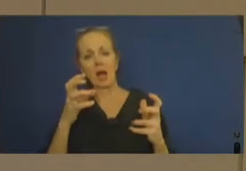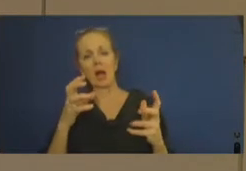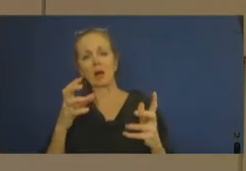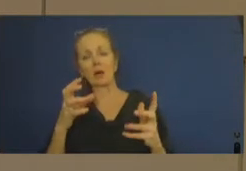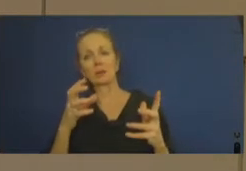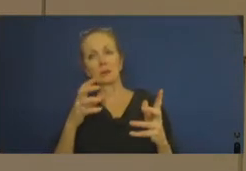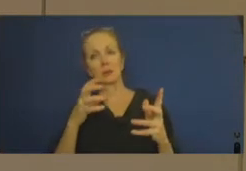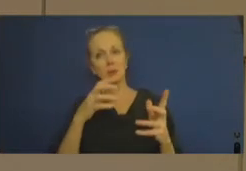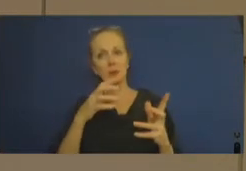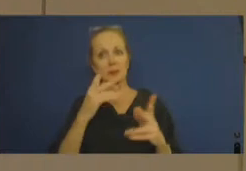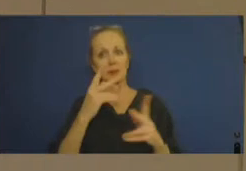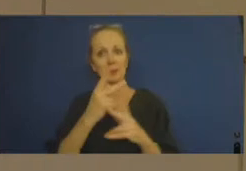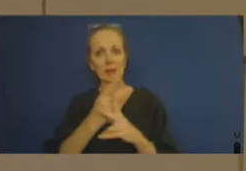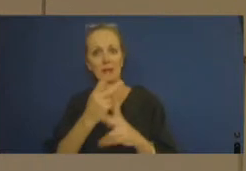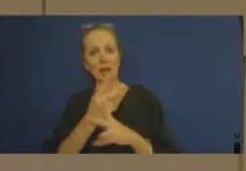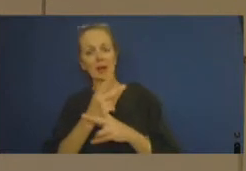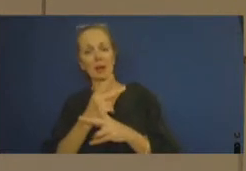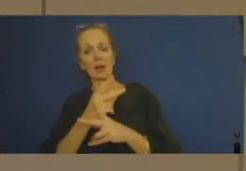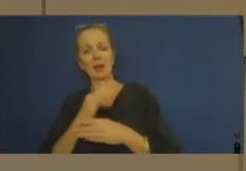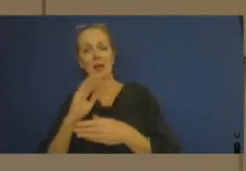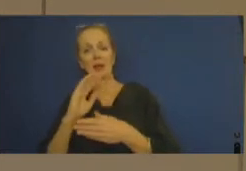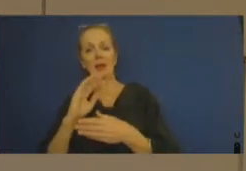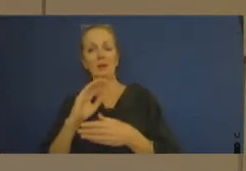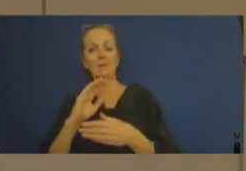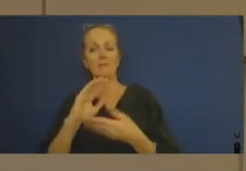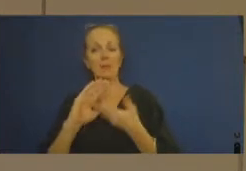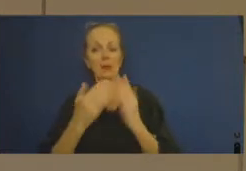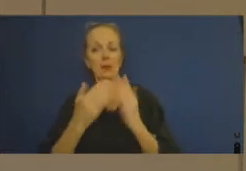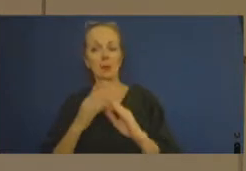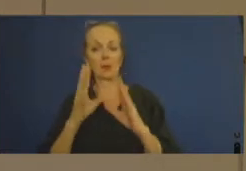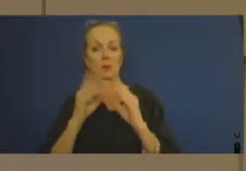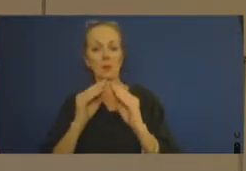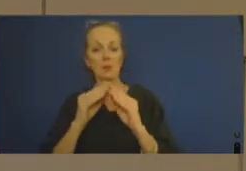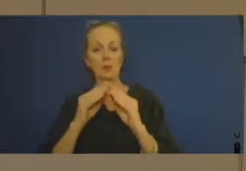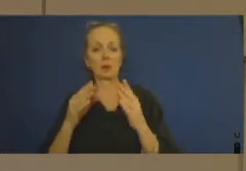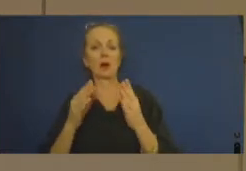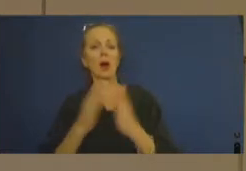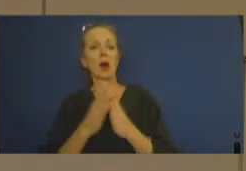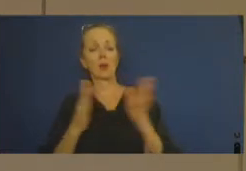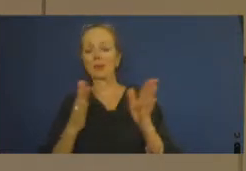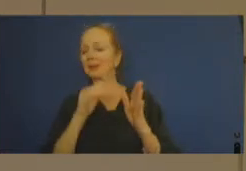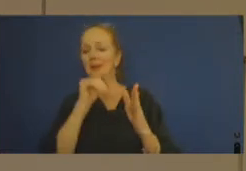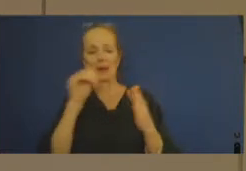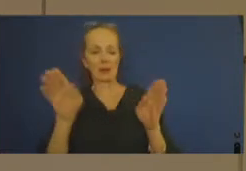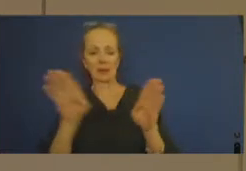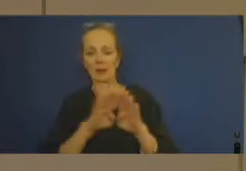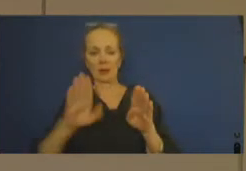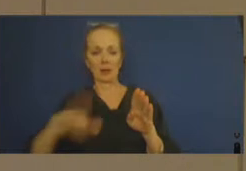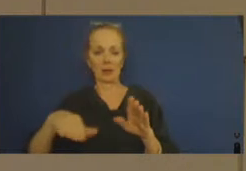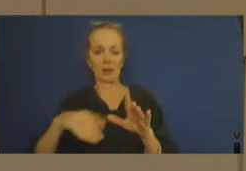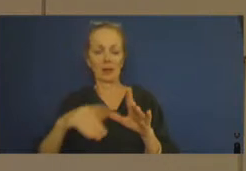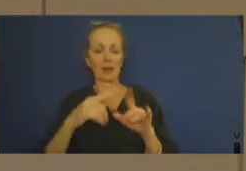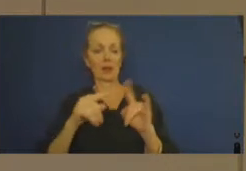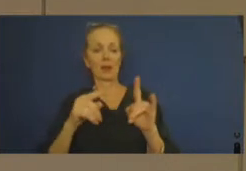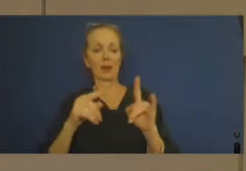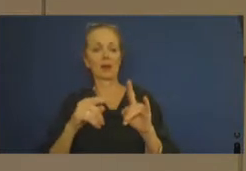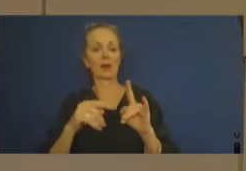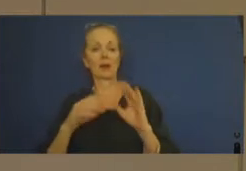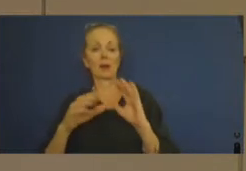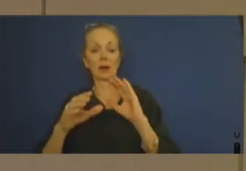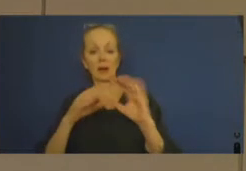keep the public hearing open. We haven't closed it officially yet, so I'd like to keep it open so as this